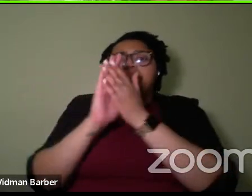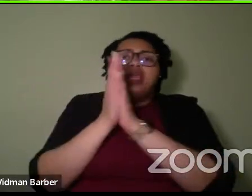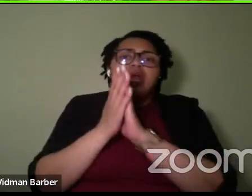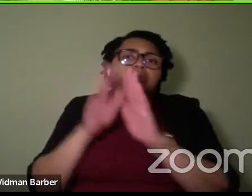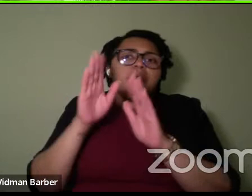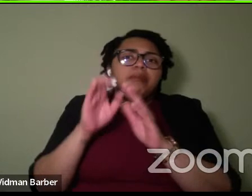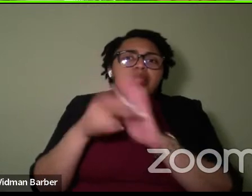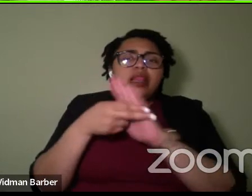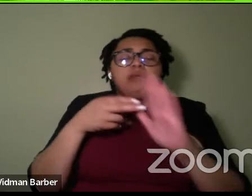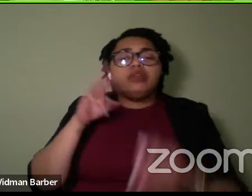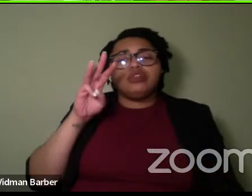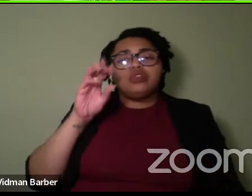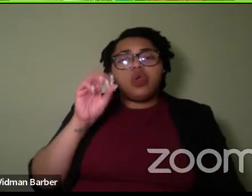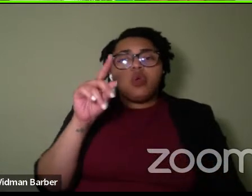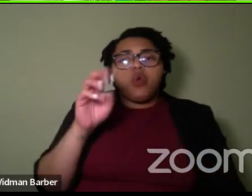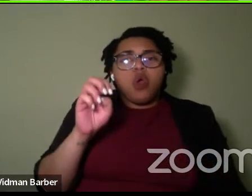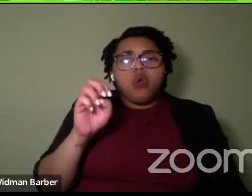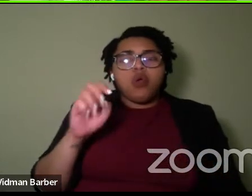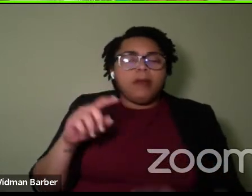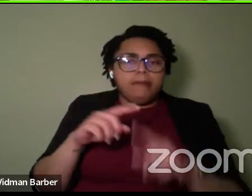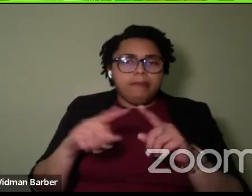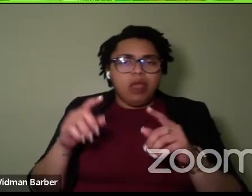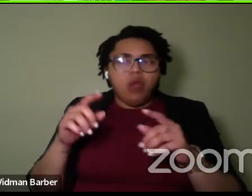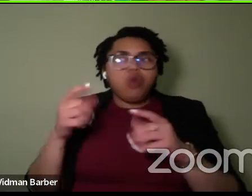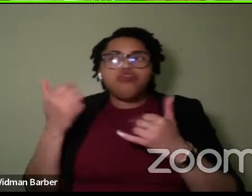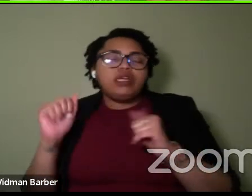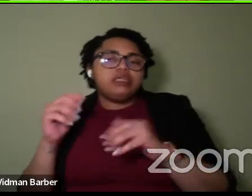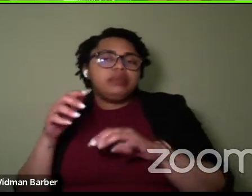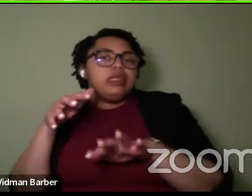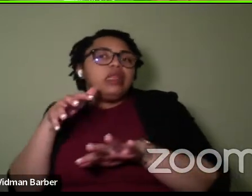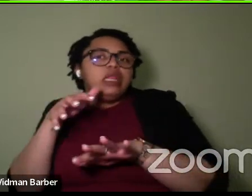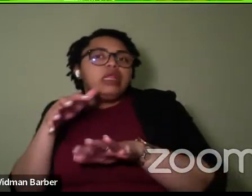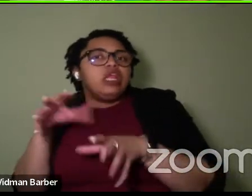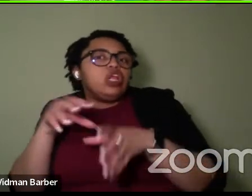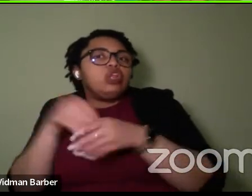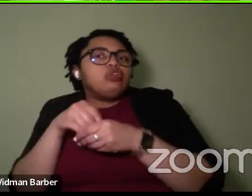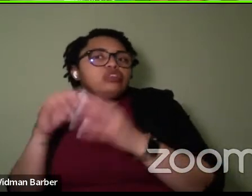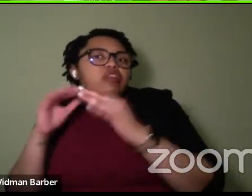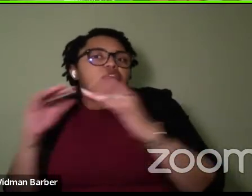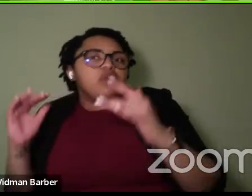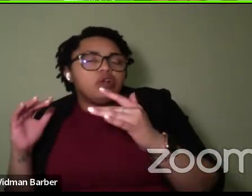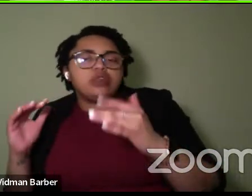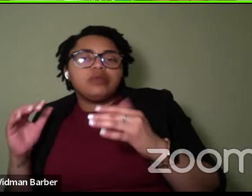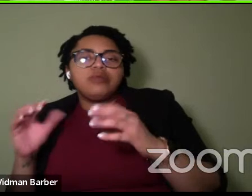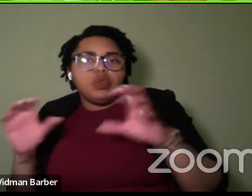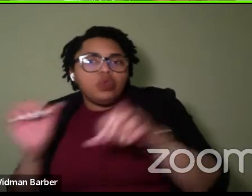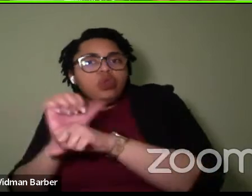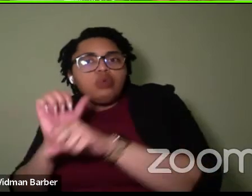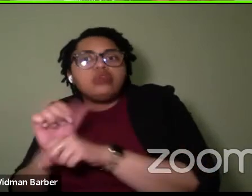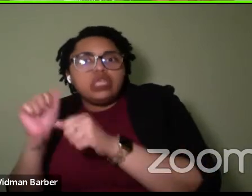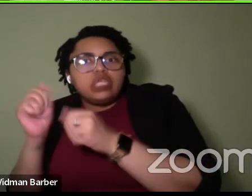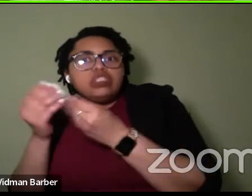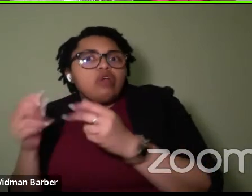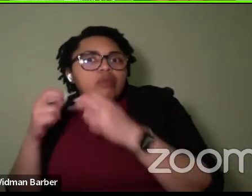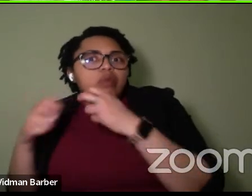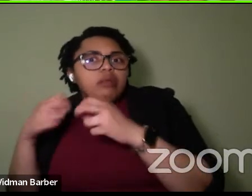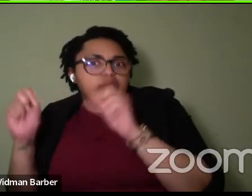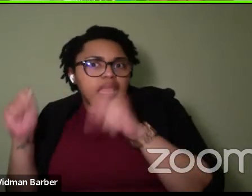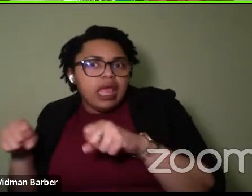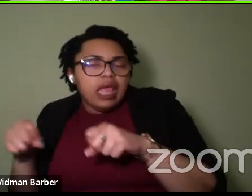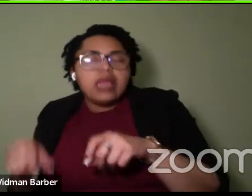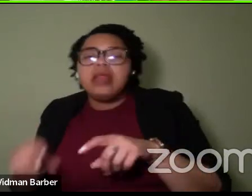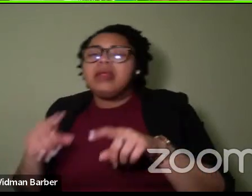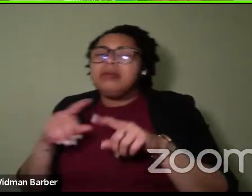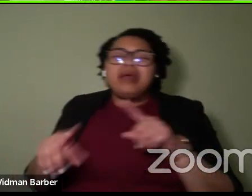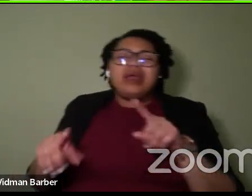still wishing for us to do the work so that they can actually solve the problems that are large, right? It's like you asking people